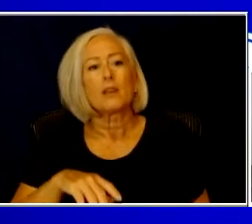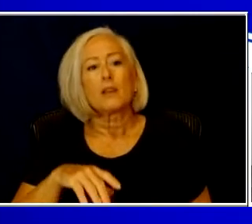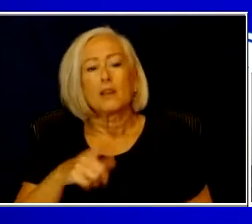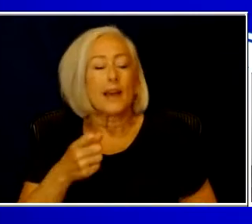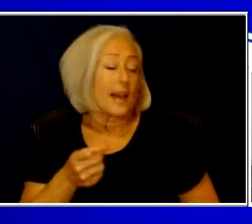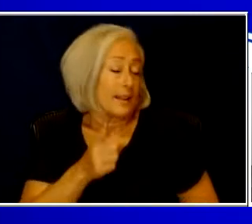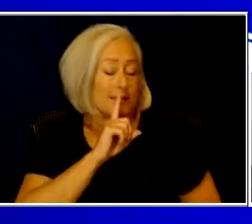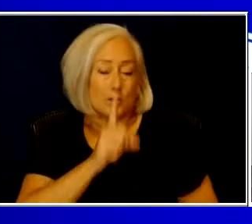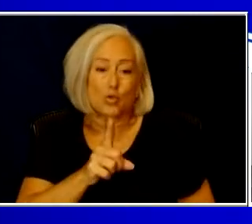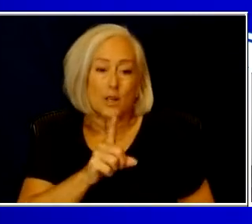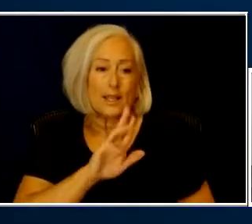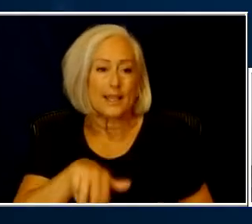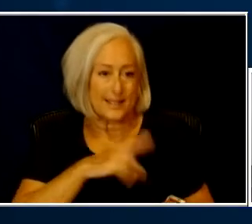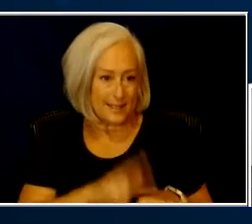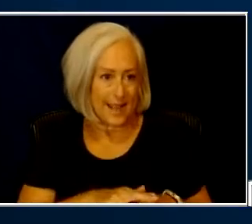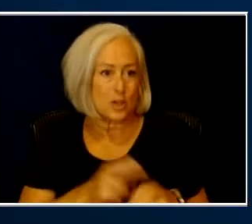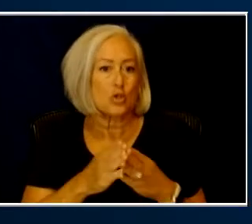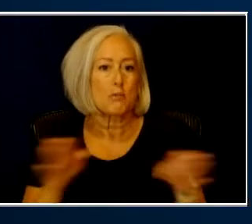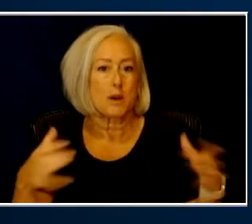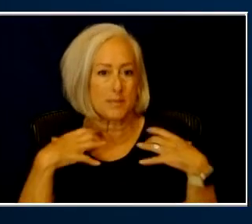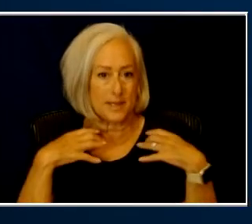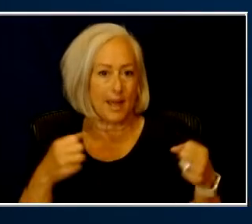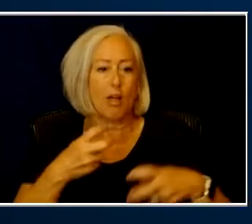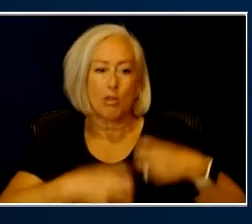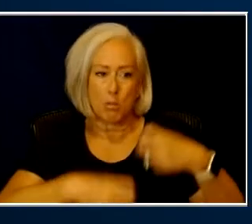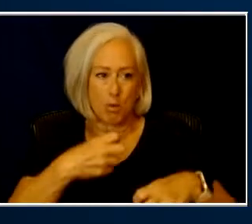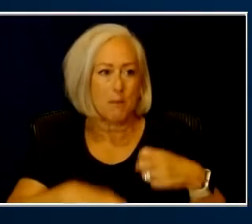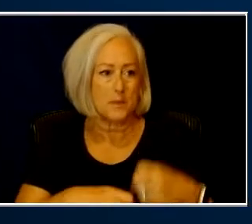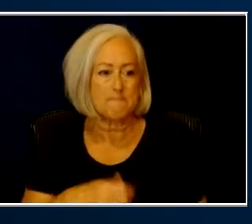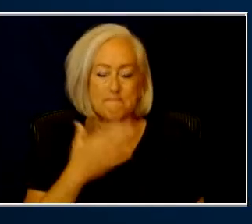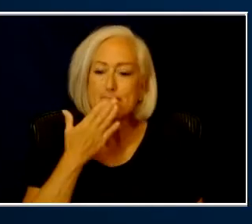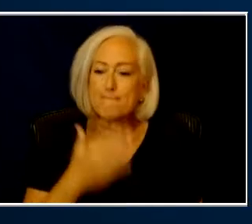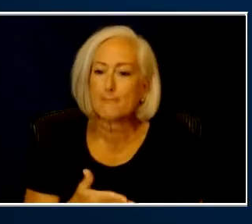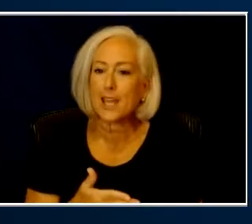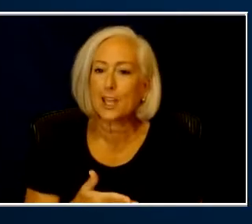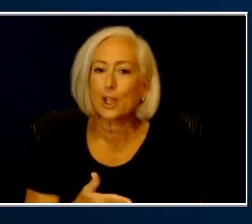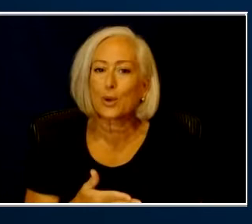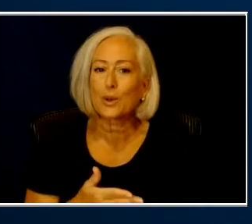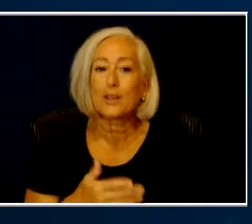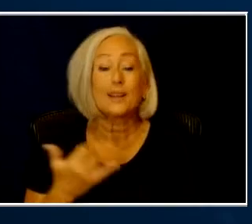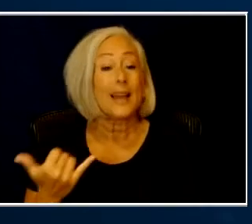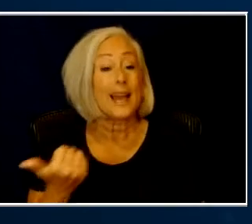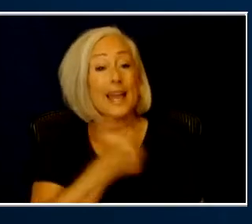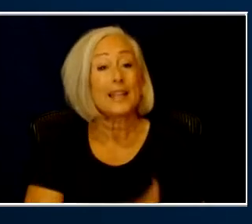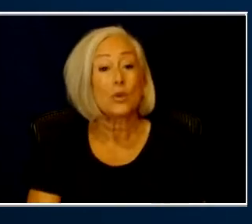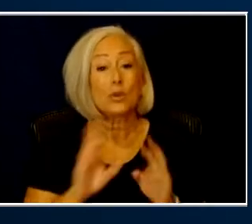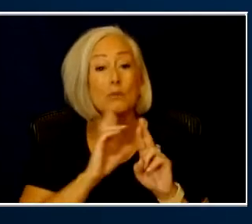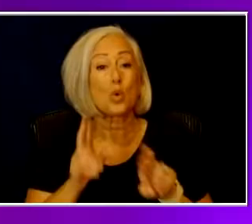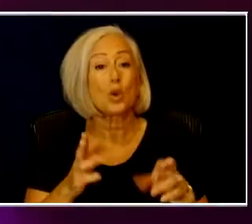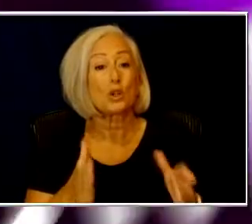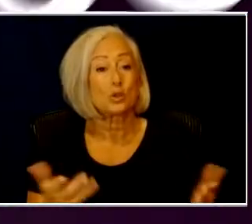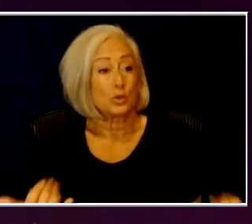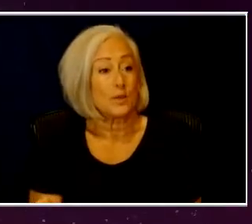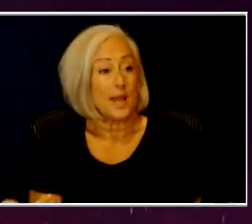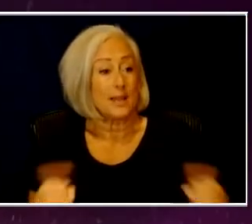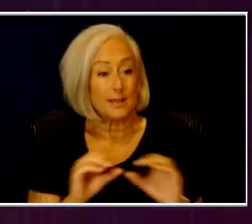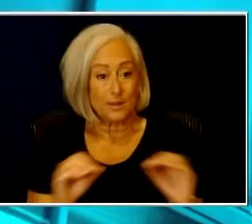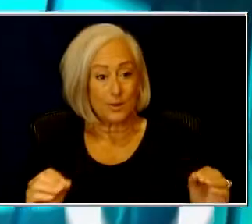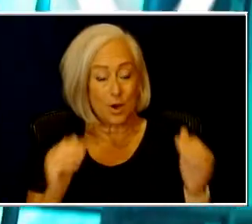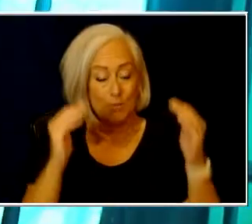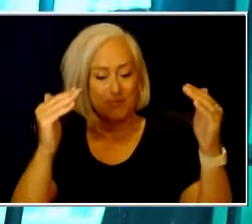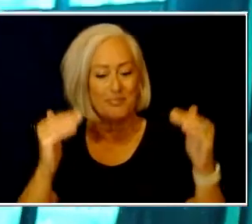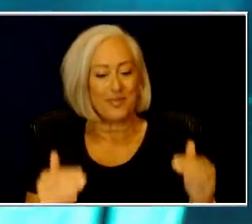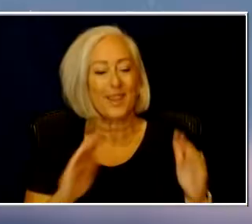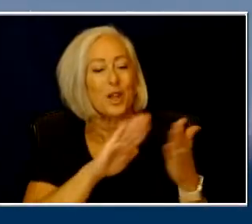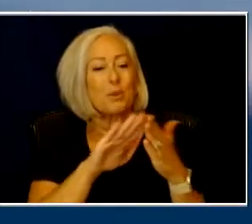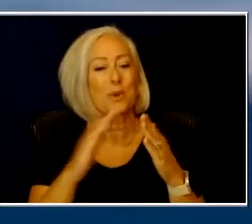public health issue. Dr. Hawkinson, thanks so much. Let's check and see if we have any reporters on the line today. All right, let's get to some great community questions